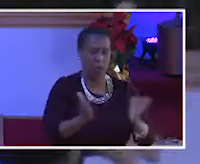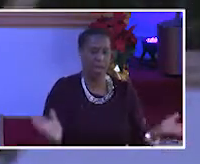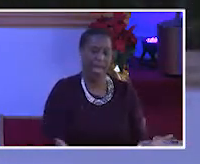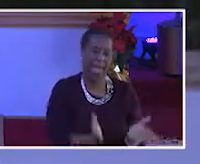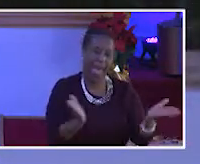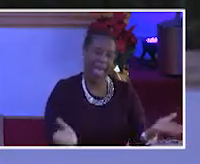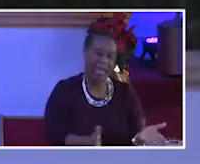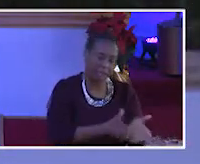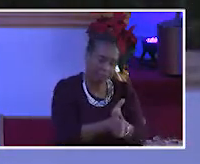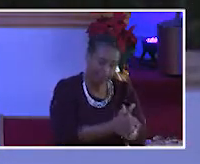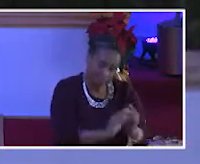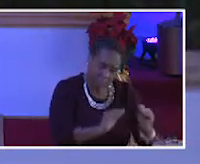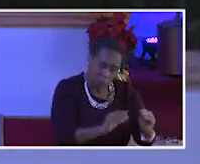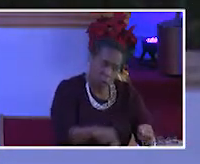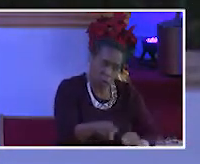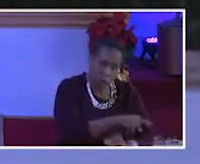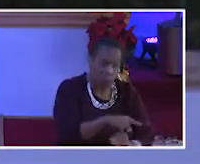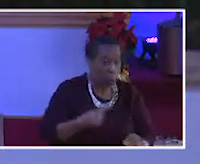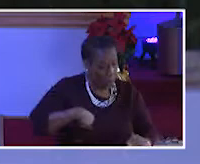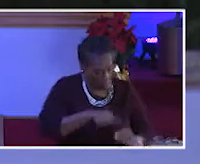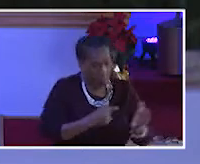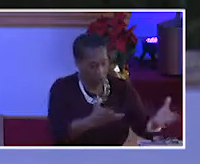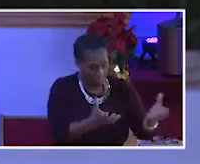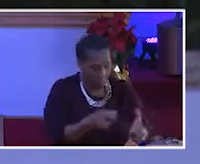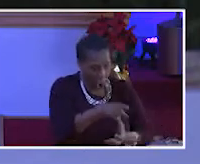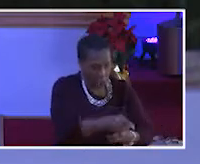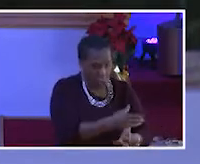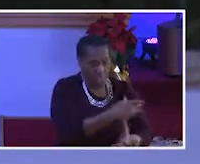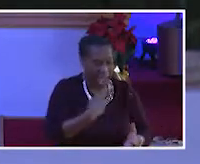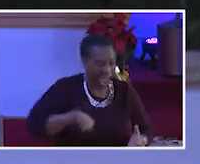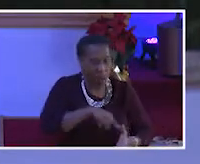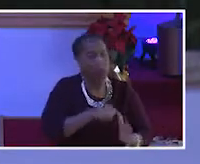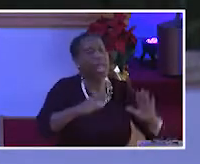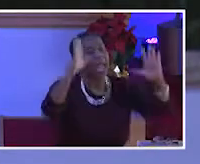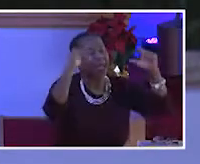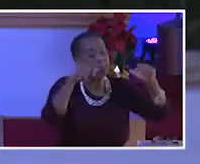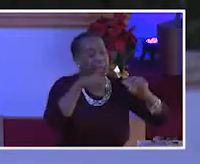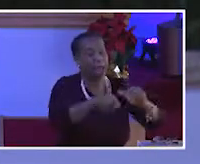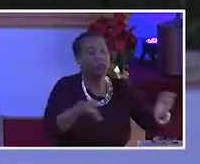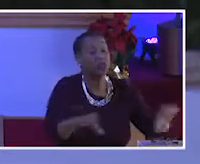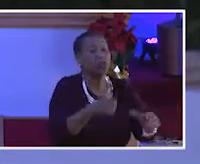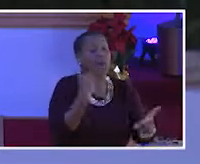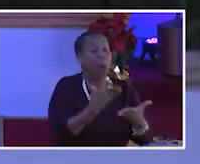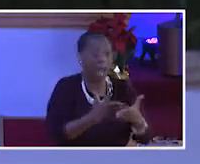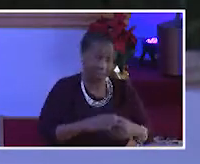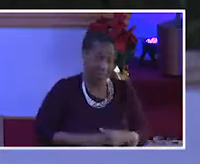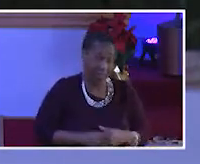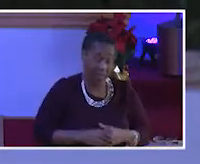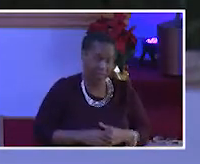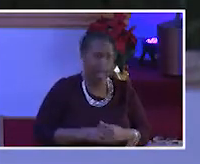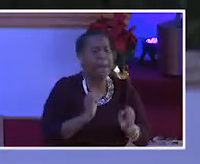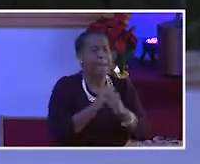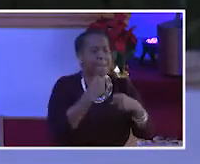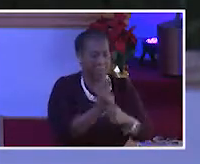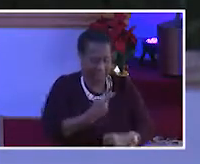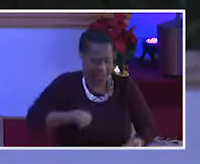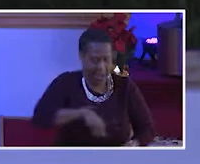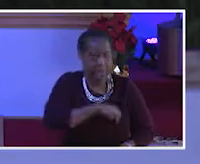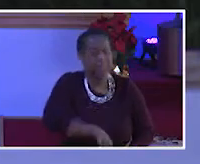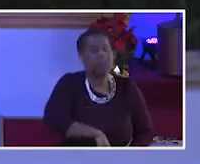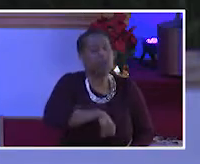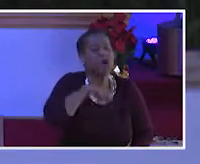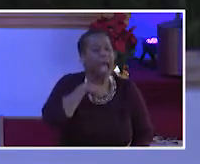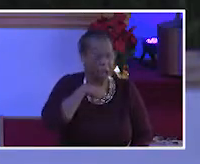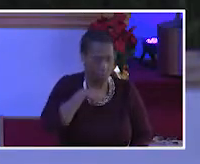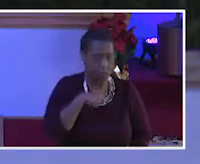you. We want you and expect you to do well. Make us